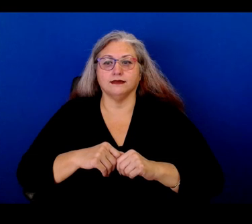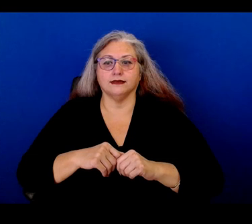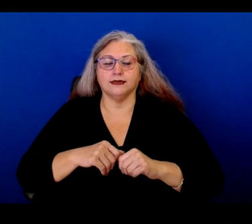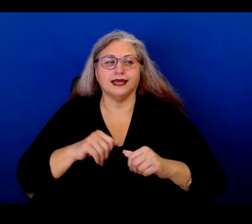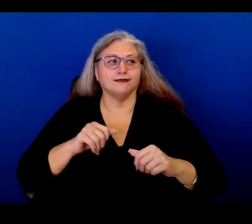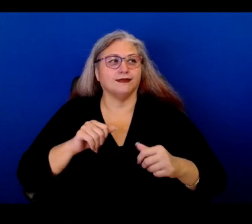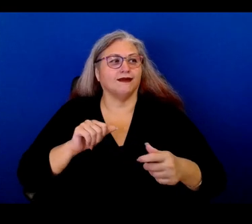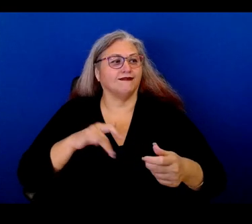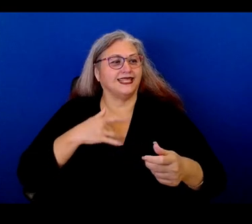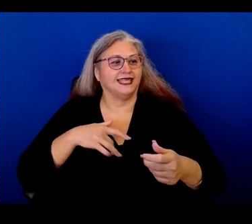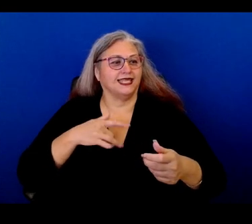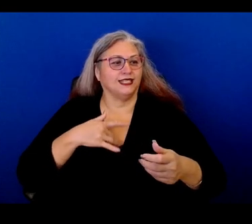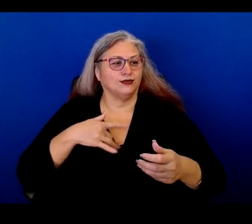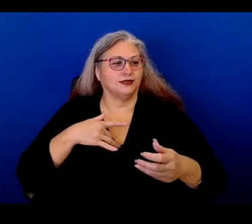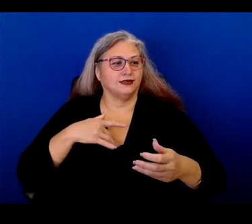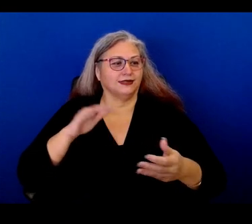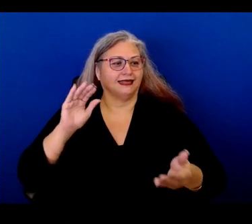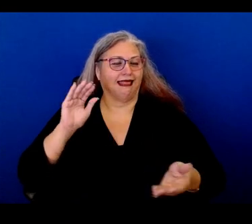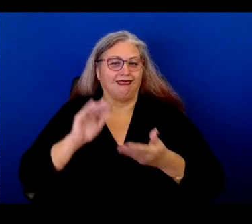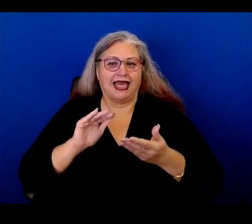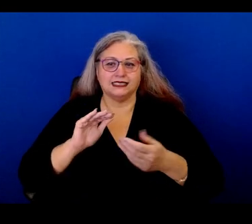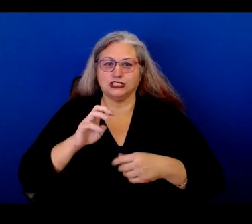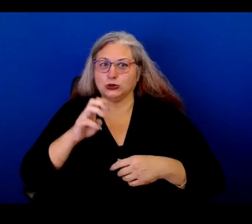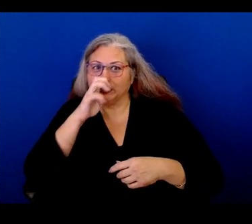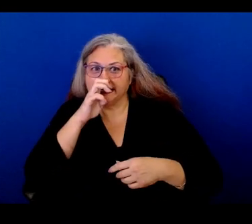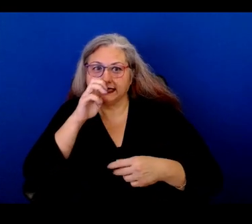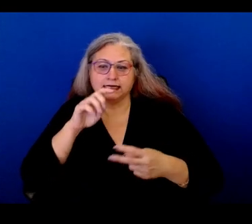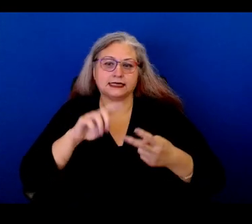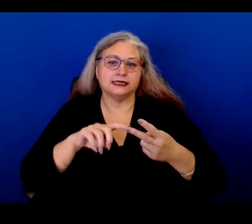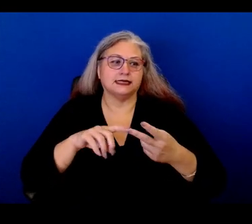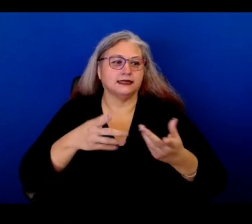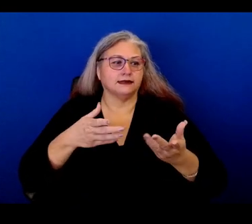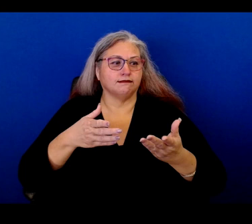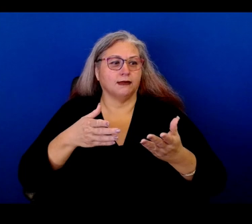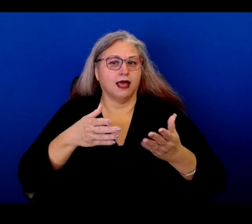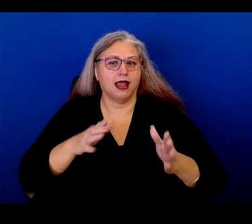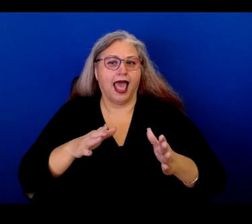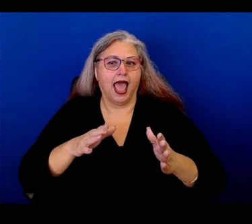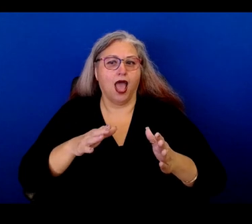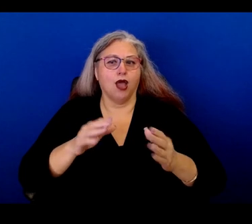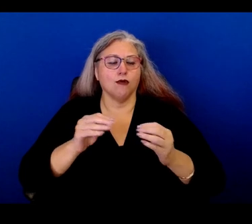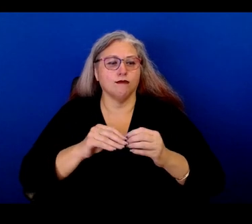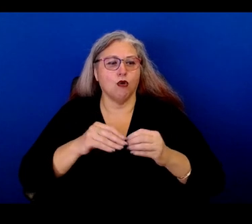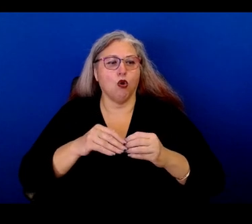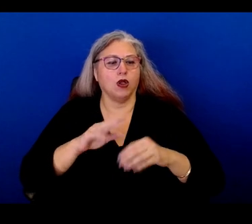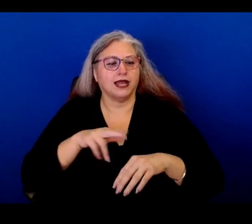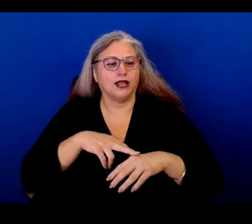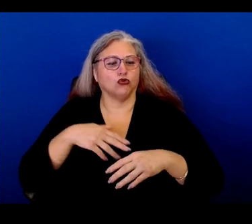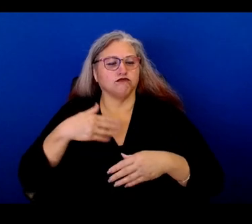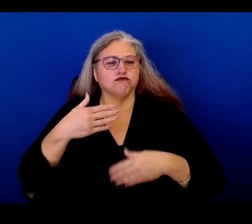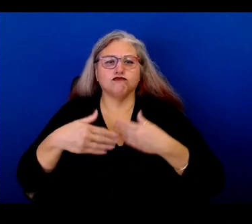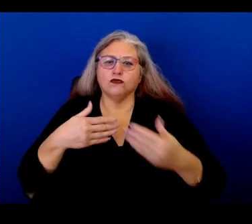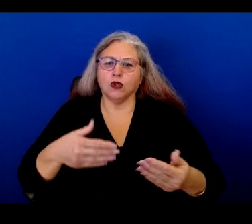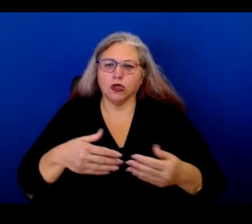not be so strict, and to allow flow in that,